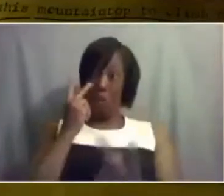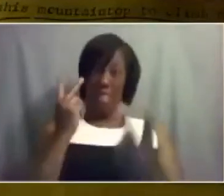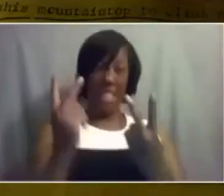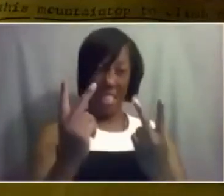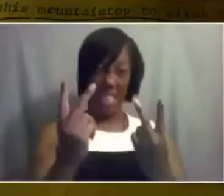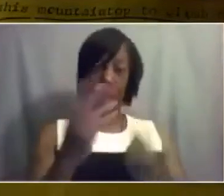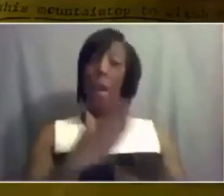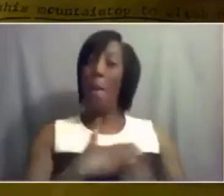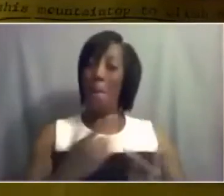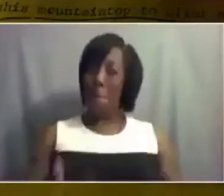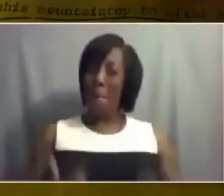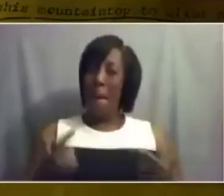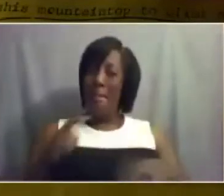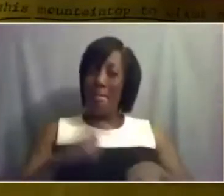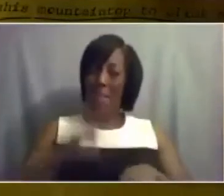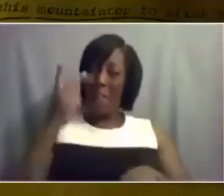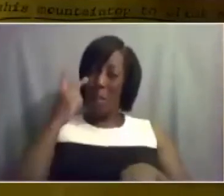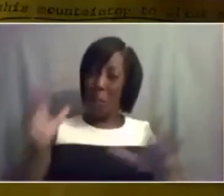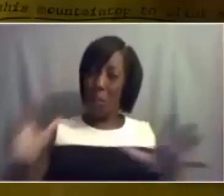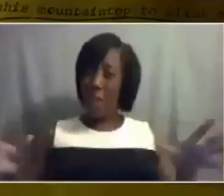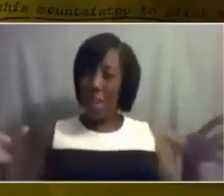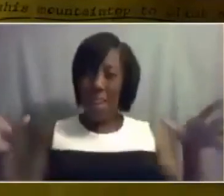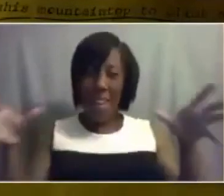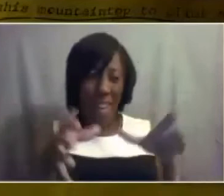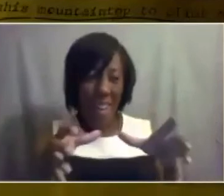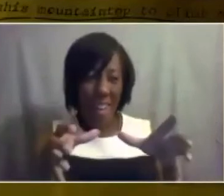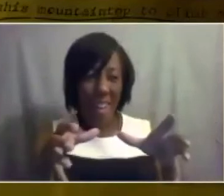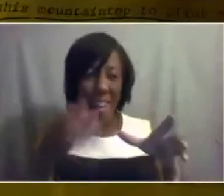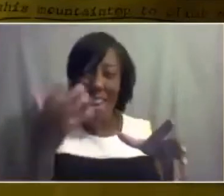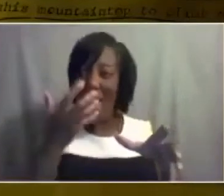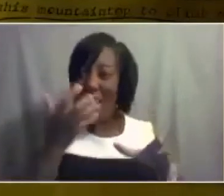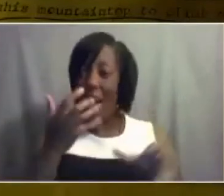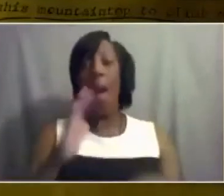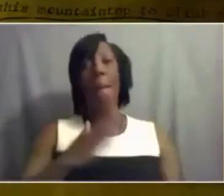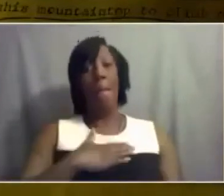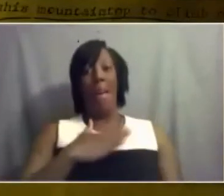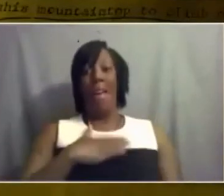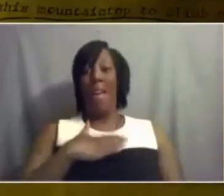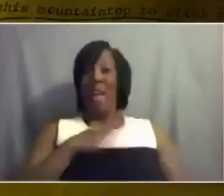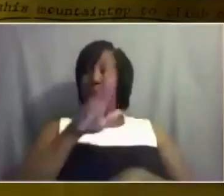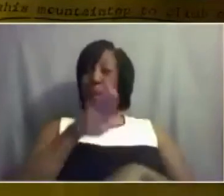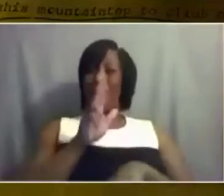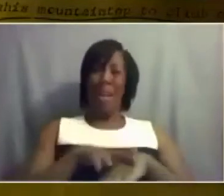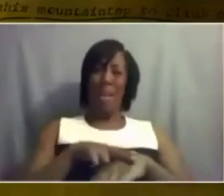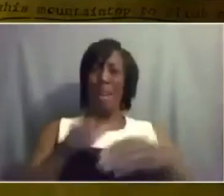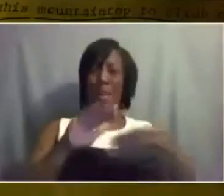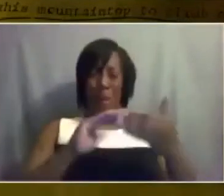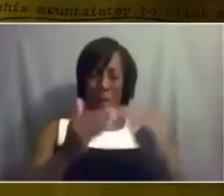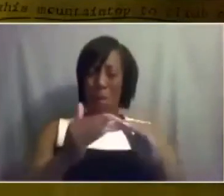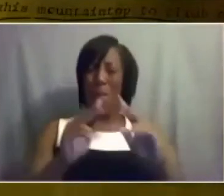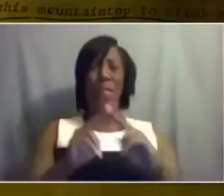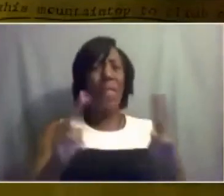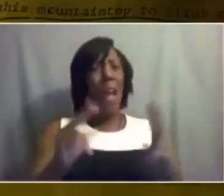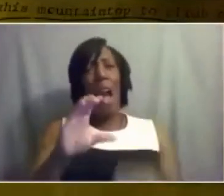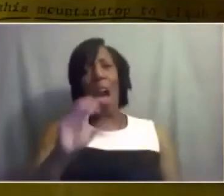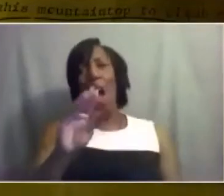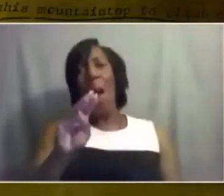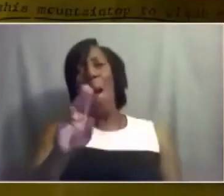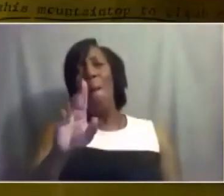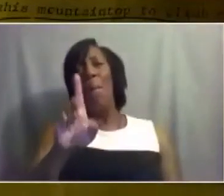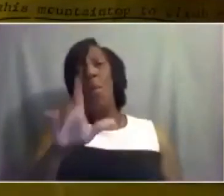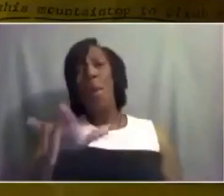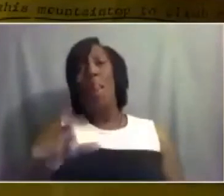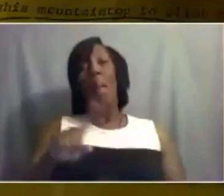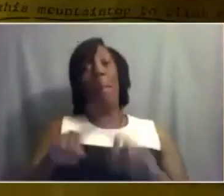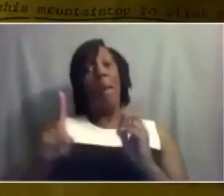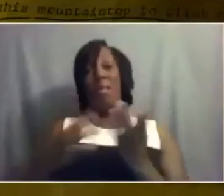that collective kind of movement. I come from a communal community, right? We're supposed to have these communal values, and yet sometimes